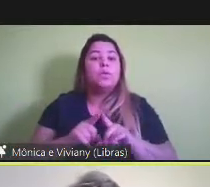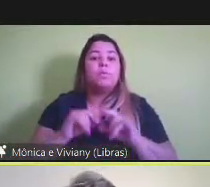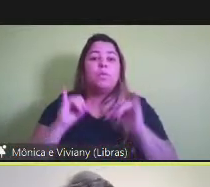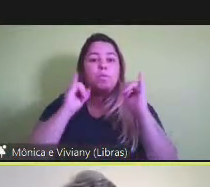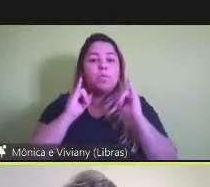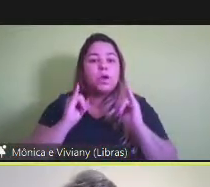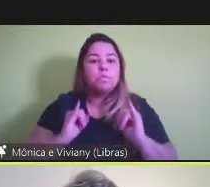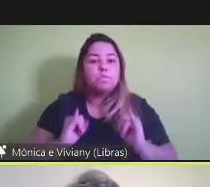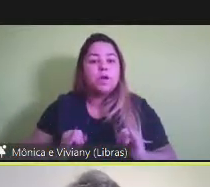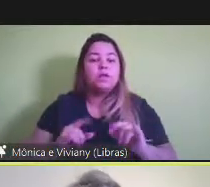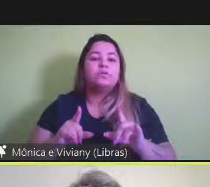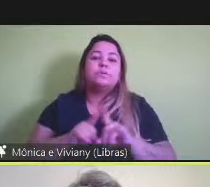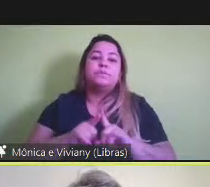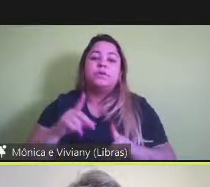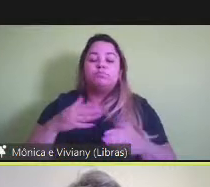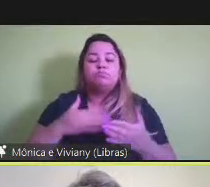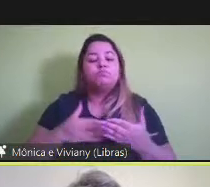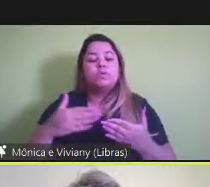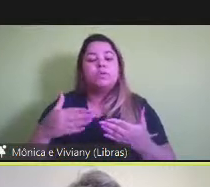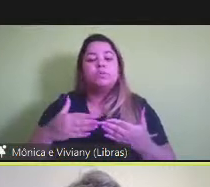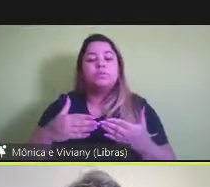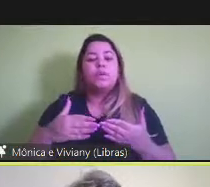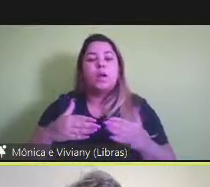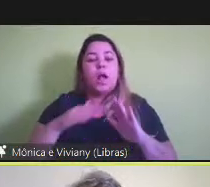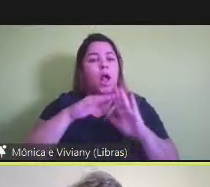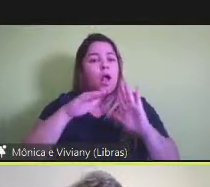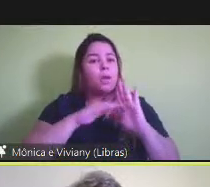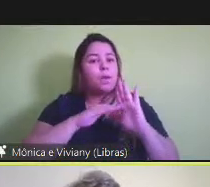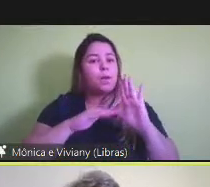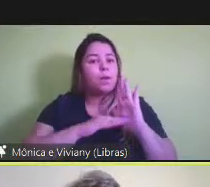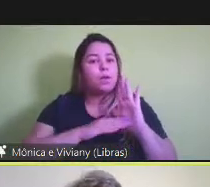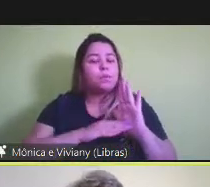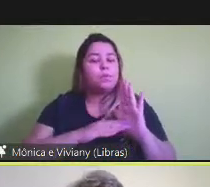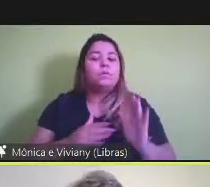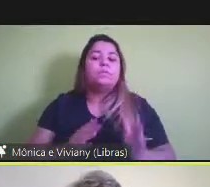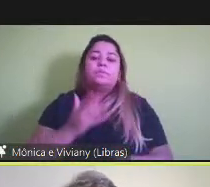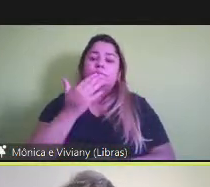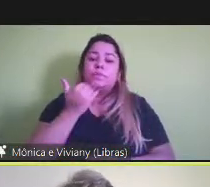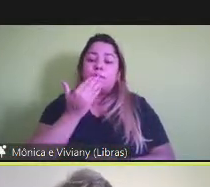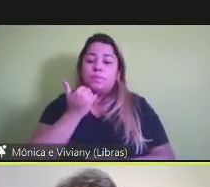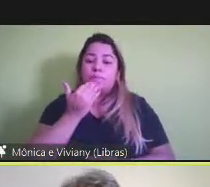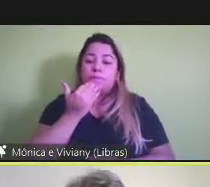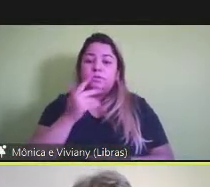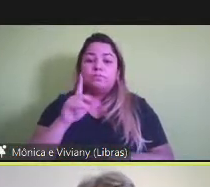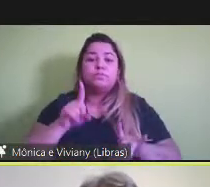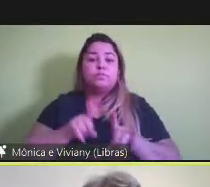today. This one here is a picture of principles and